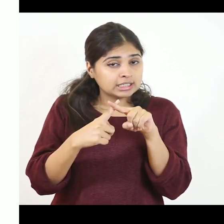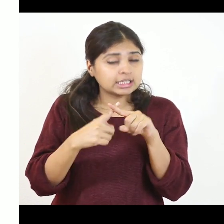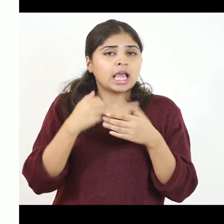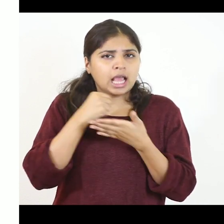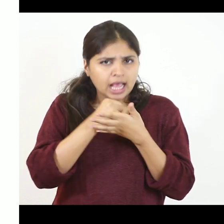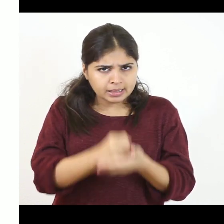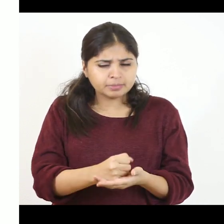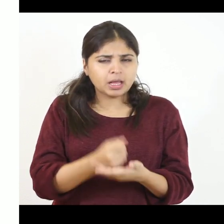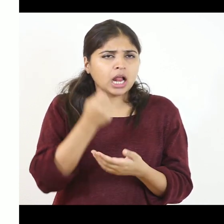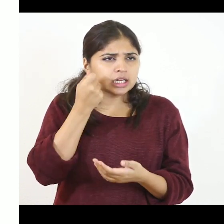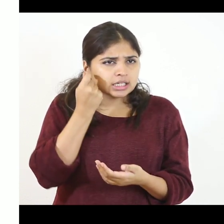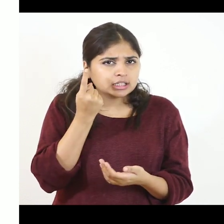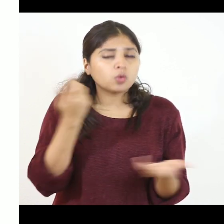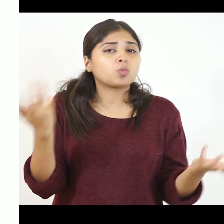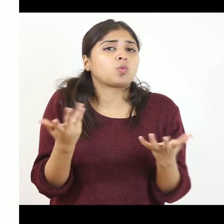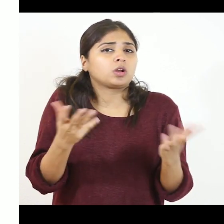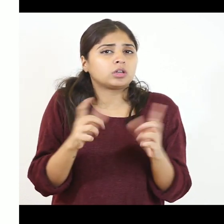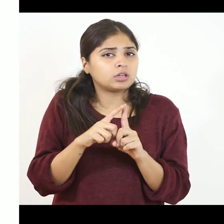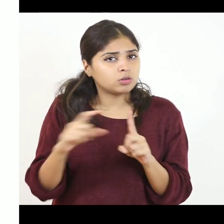be planned,